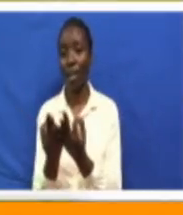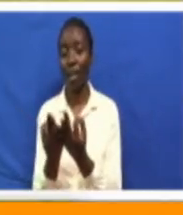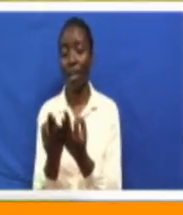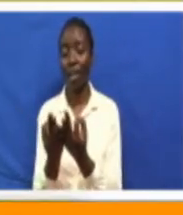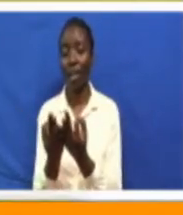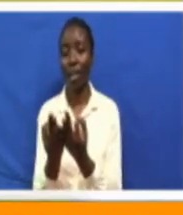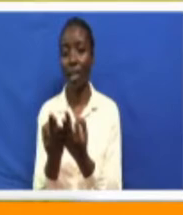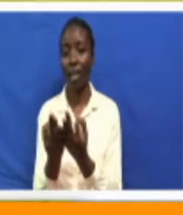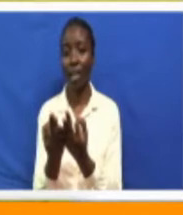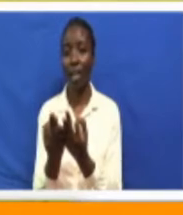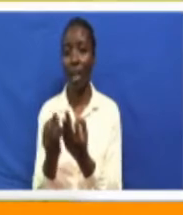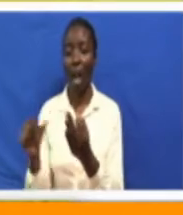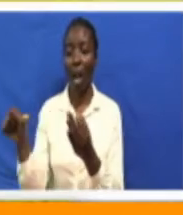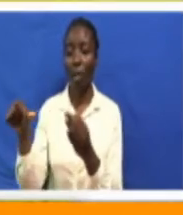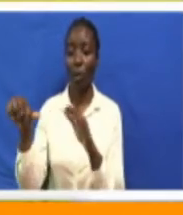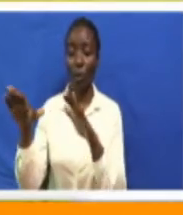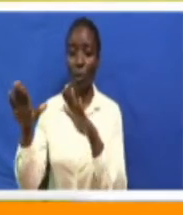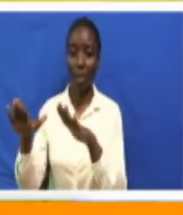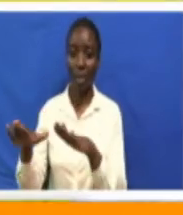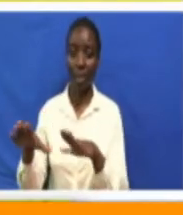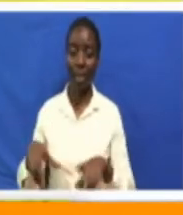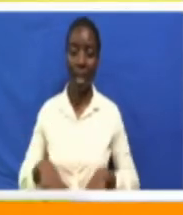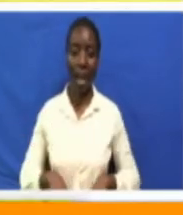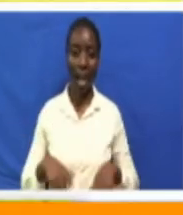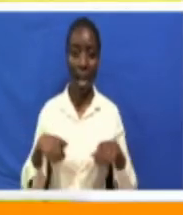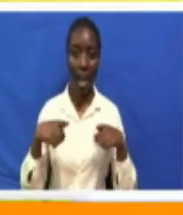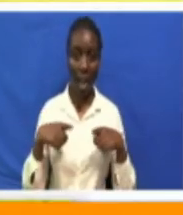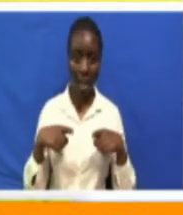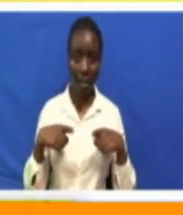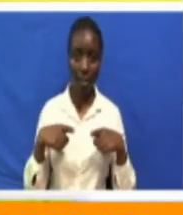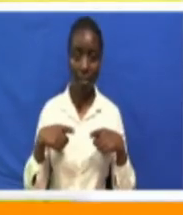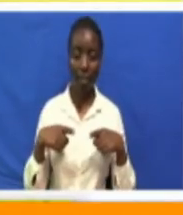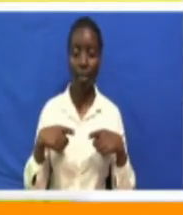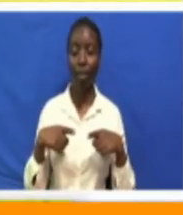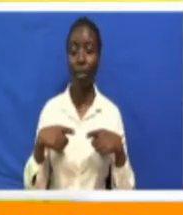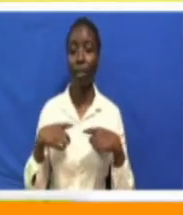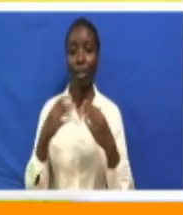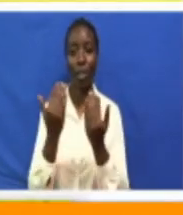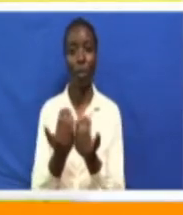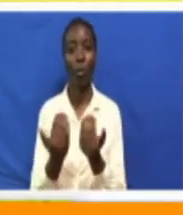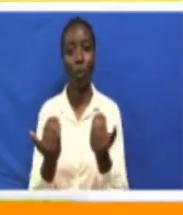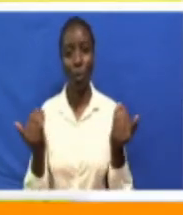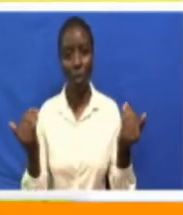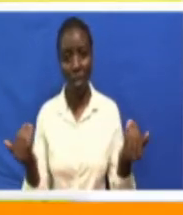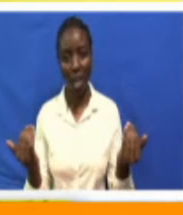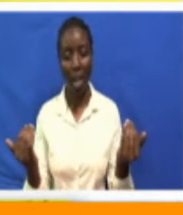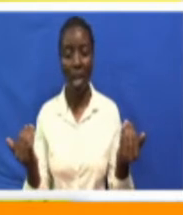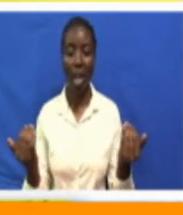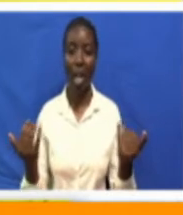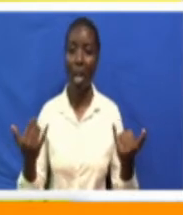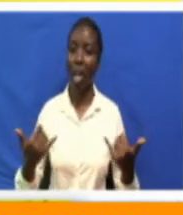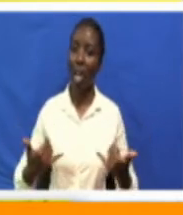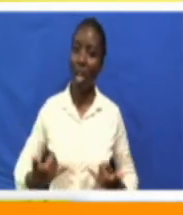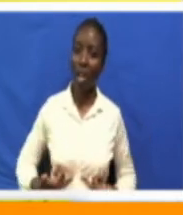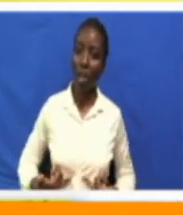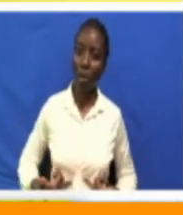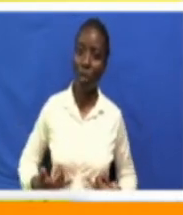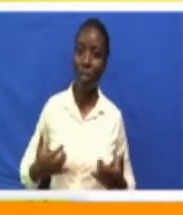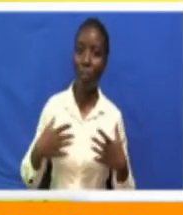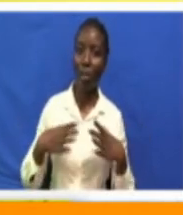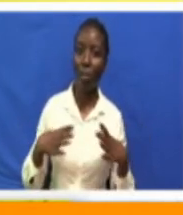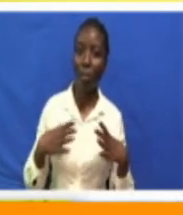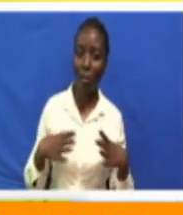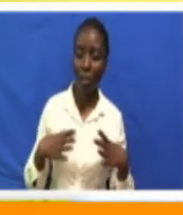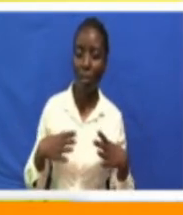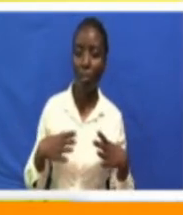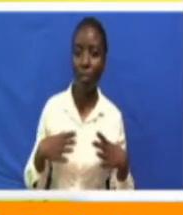in our consecrated men and women in our children in our youthful young people